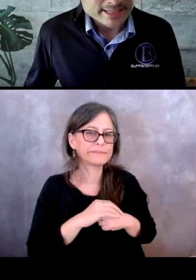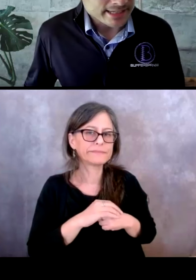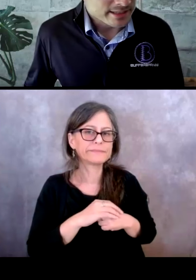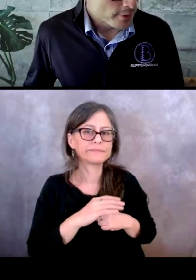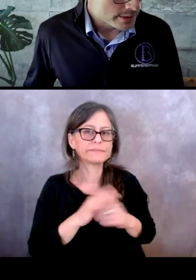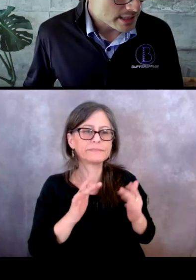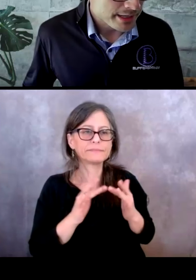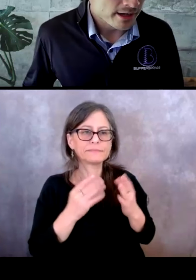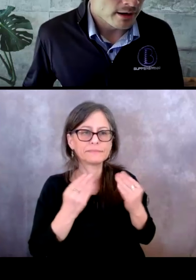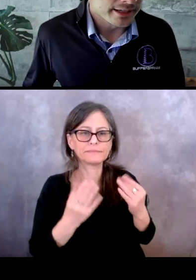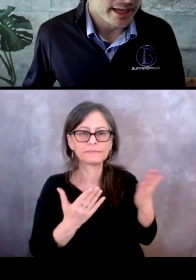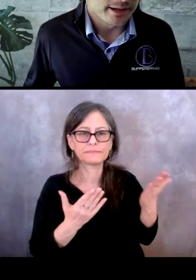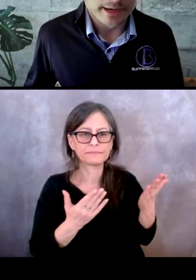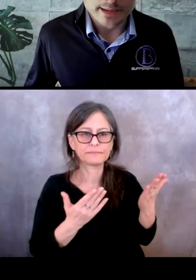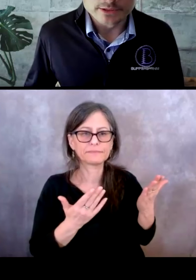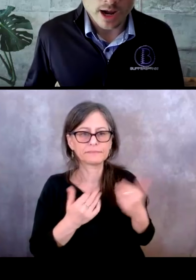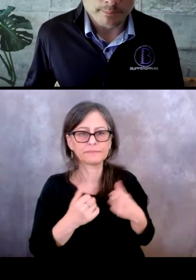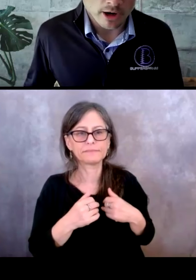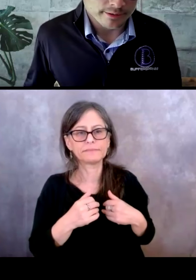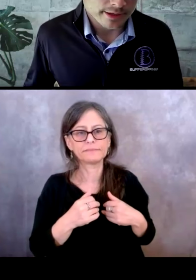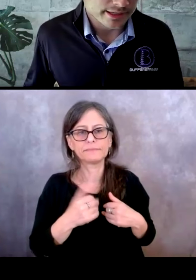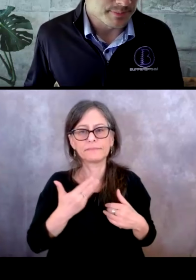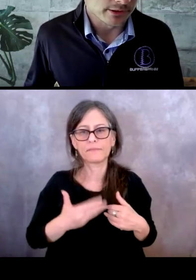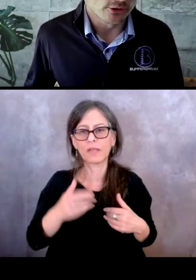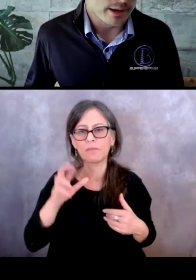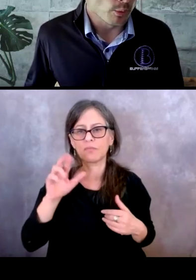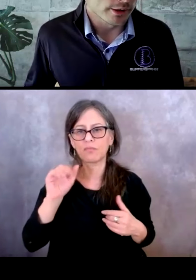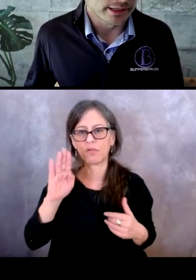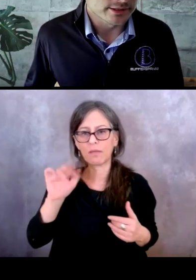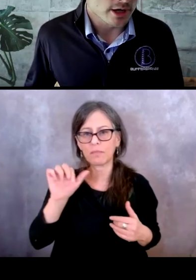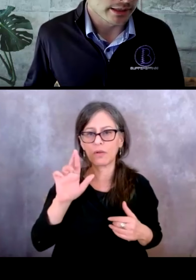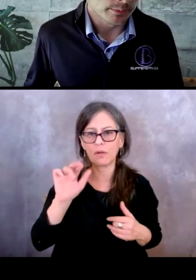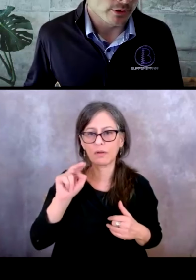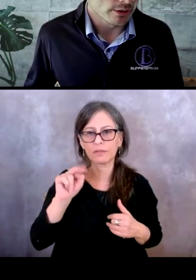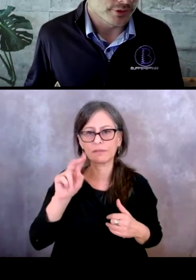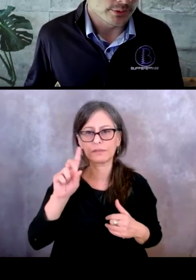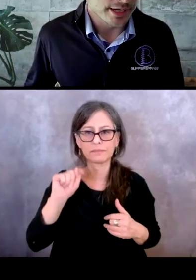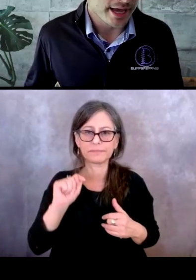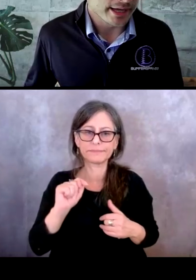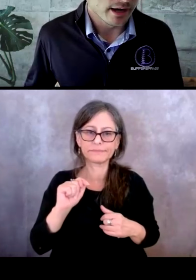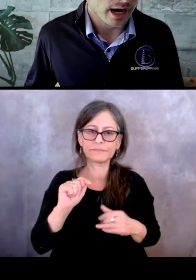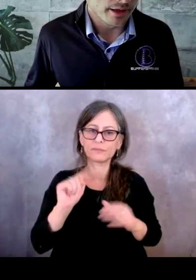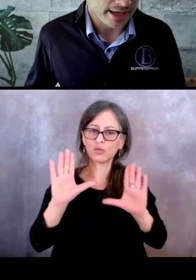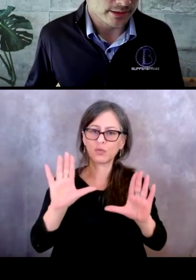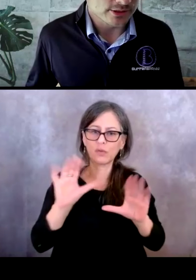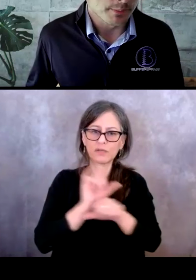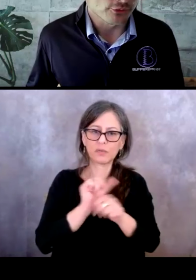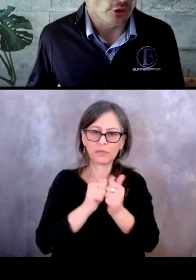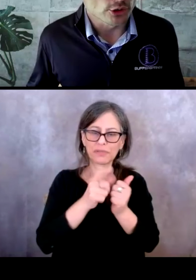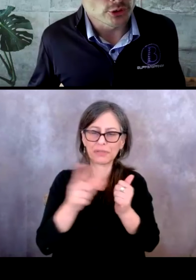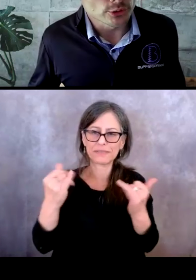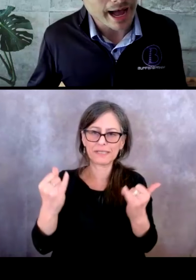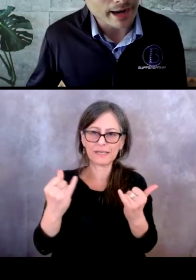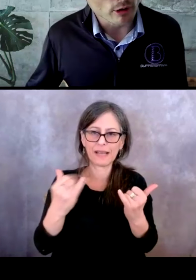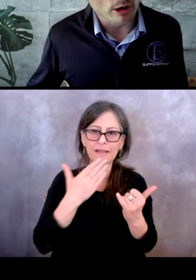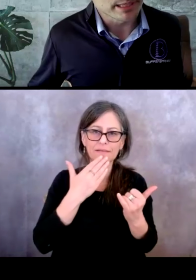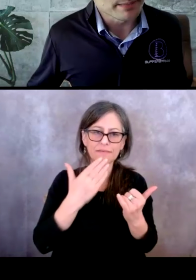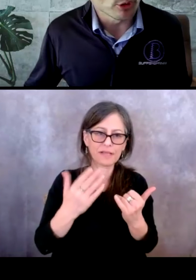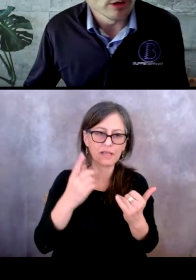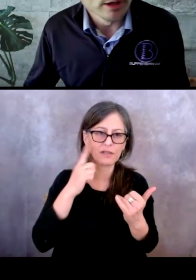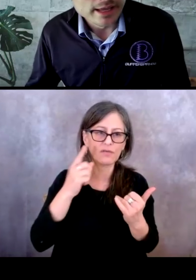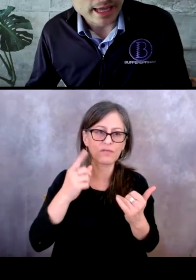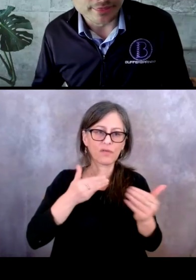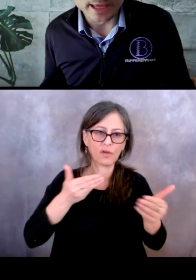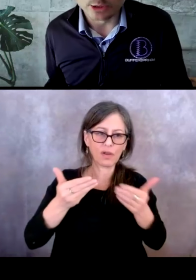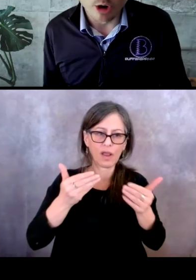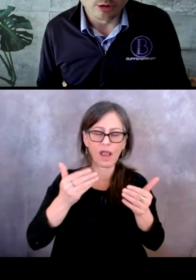My contact info is up here. Again, my name is Rob Arndt. It has been great working and talking with all of you today. Thank you so much for all you do to hire our